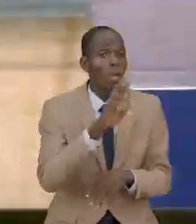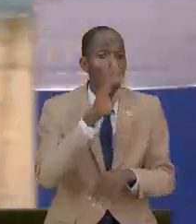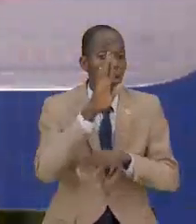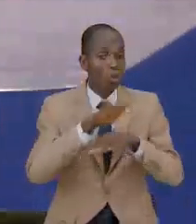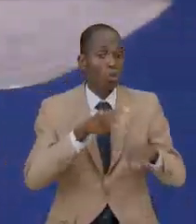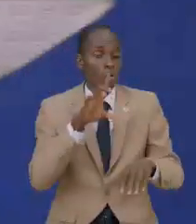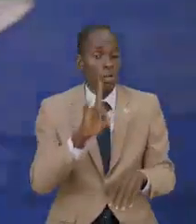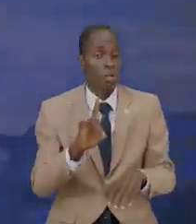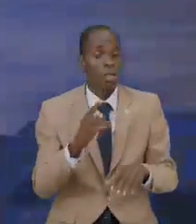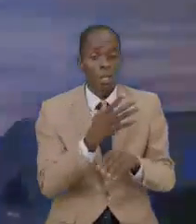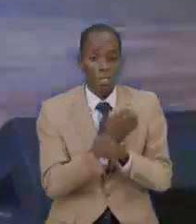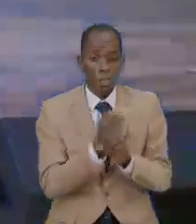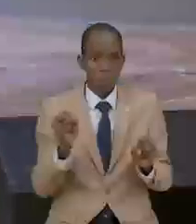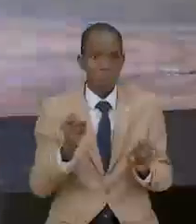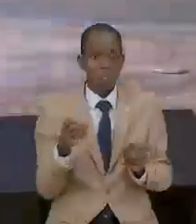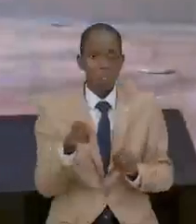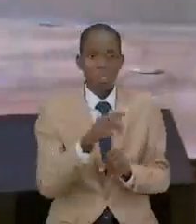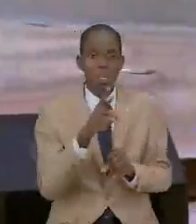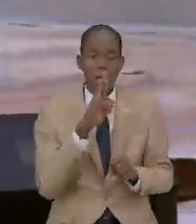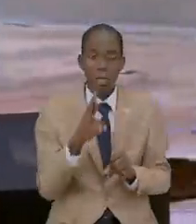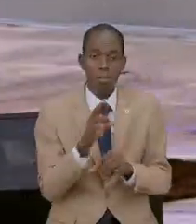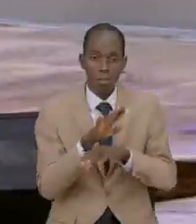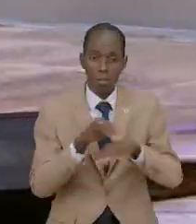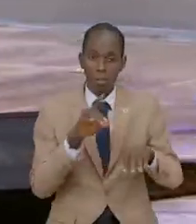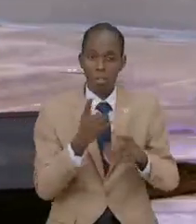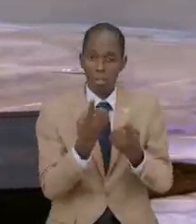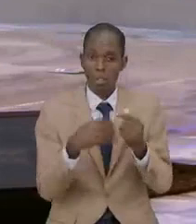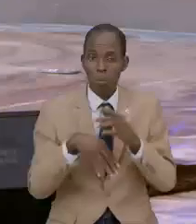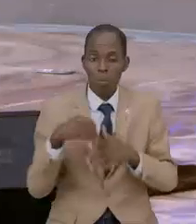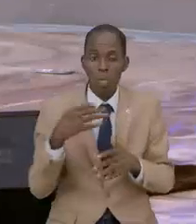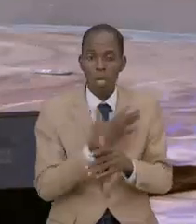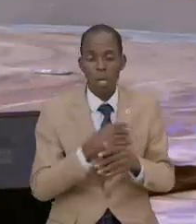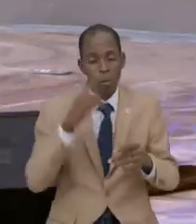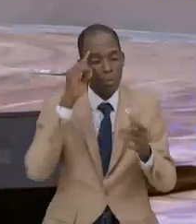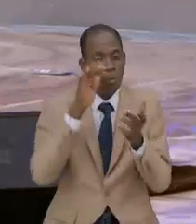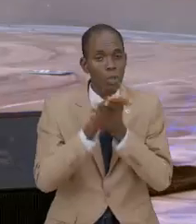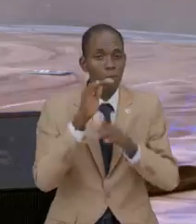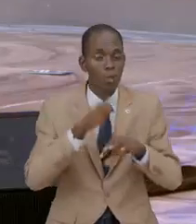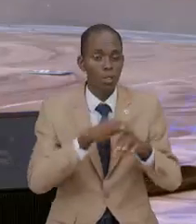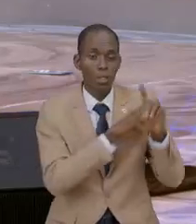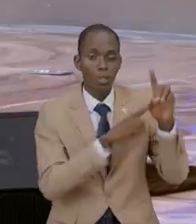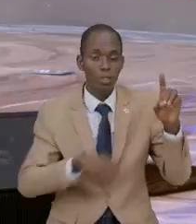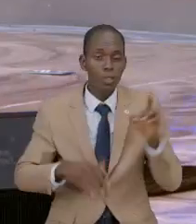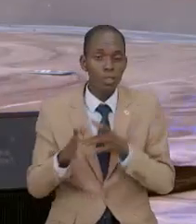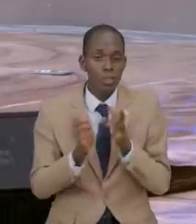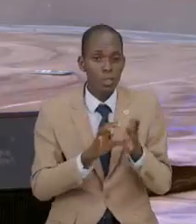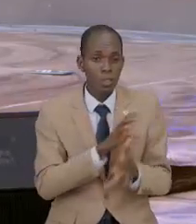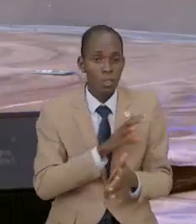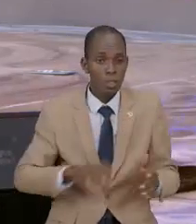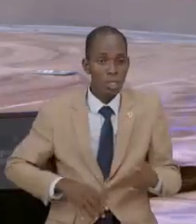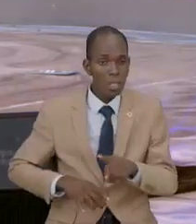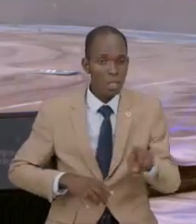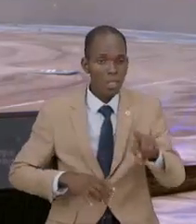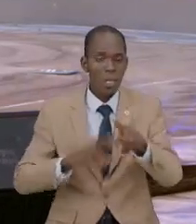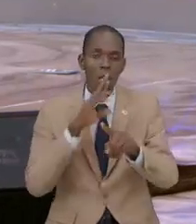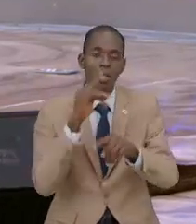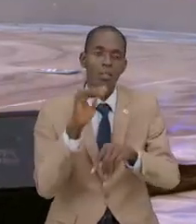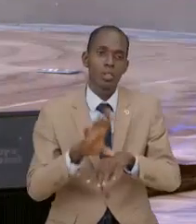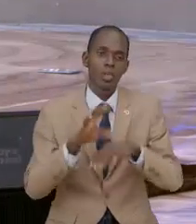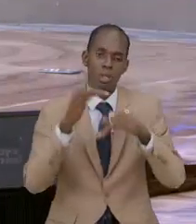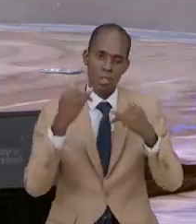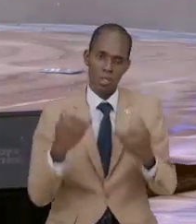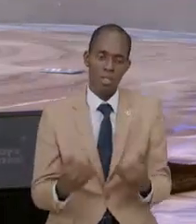they came out and they believed on the Lord Jesus Christ, they are the church. Now, Christ